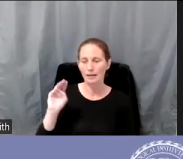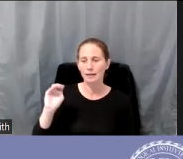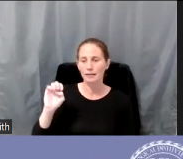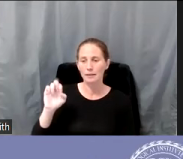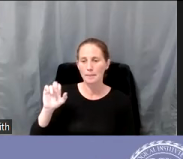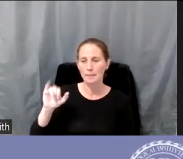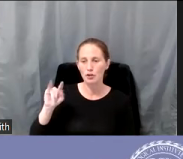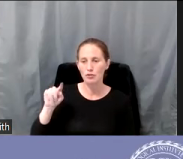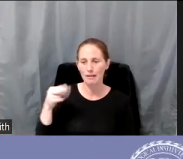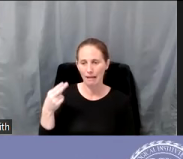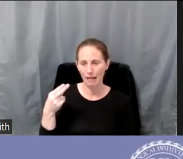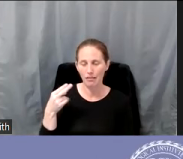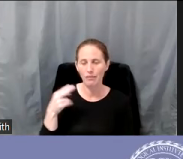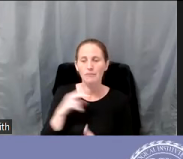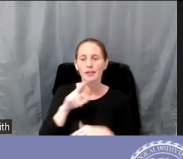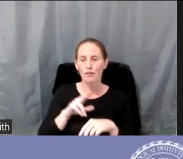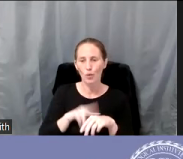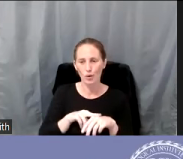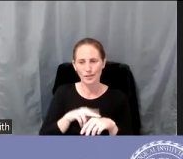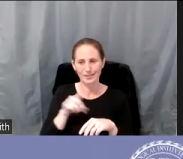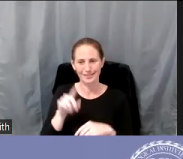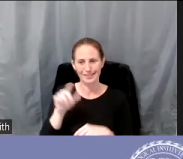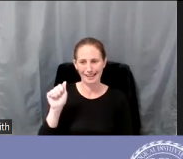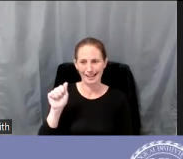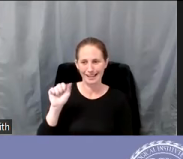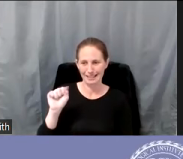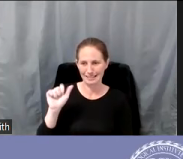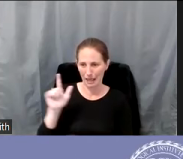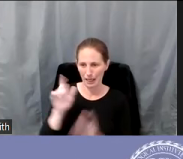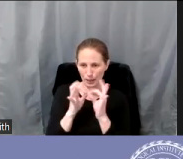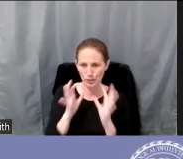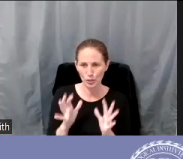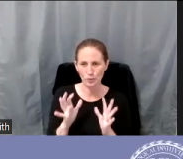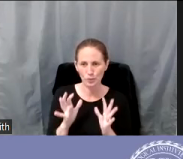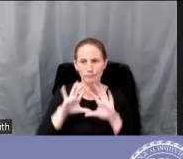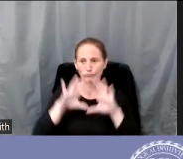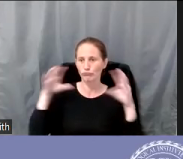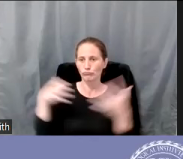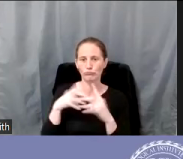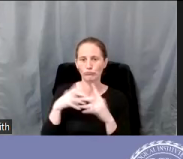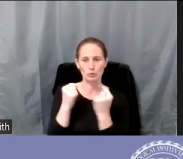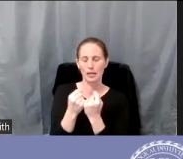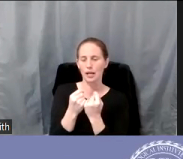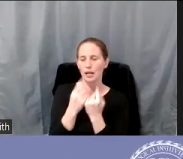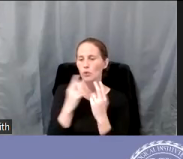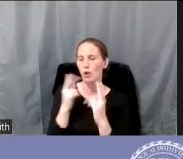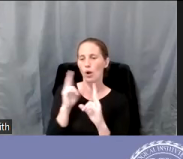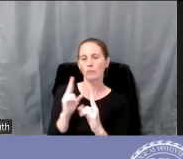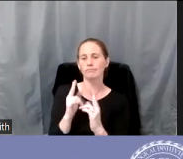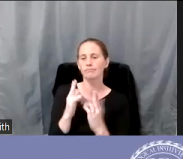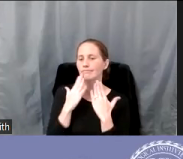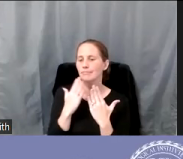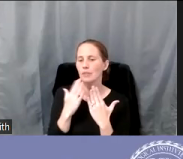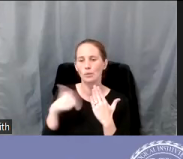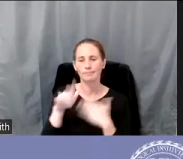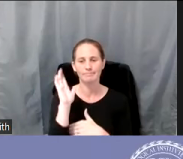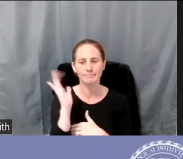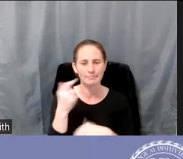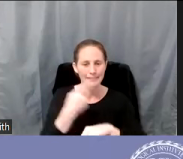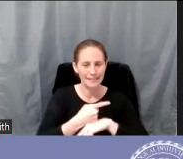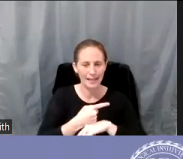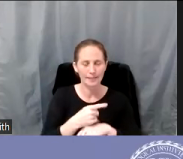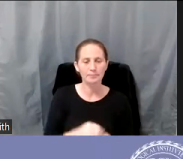of course the ASL interpreters, entire team. I'm so honored to have a chance to speak to you today and present